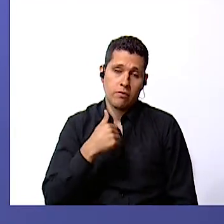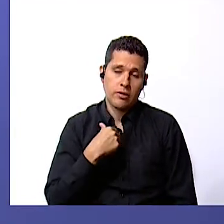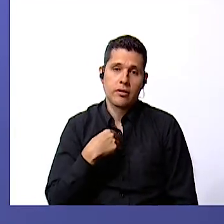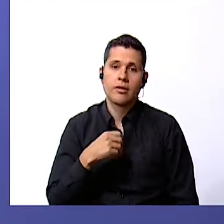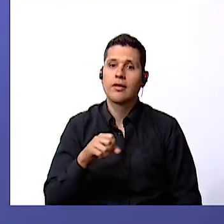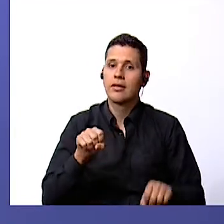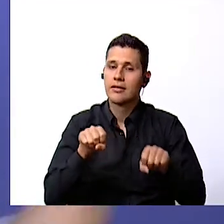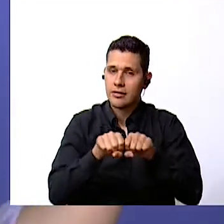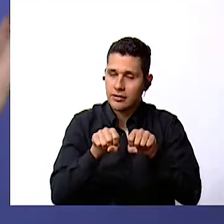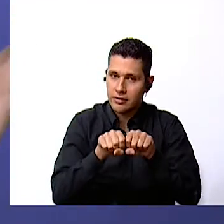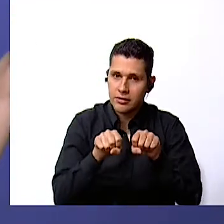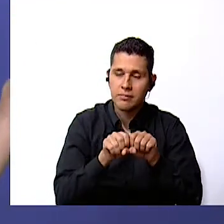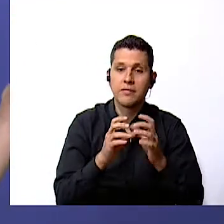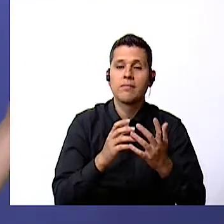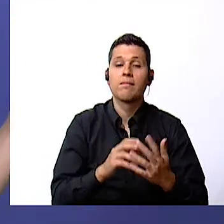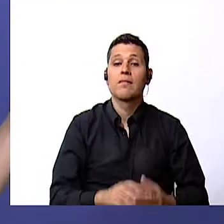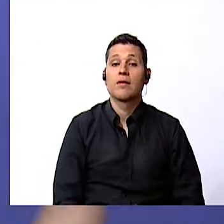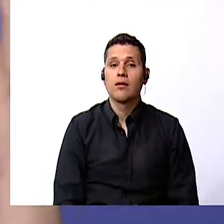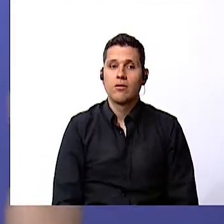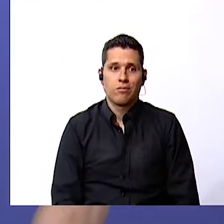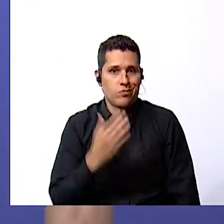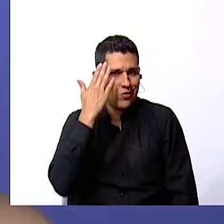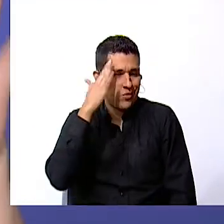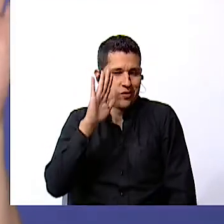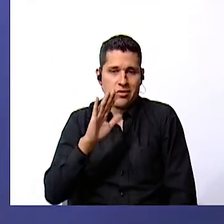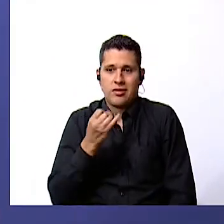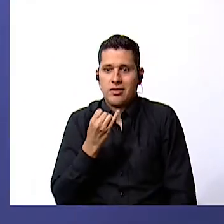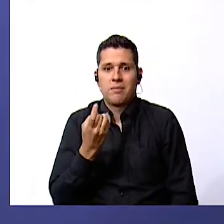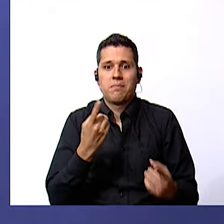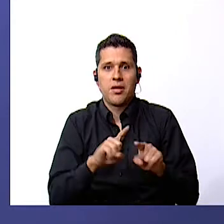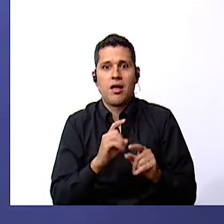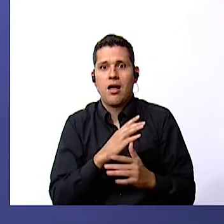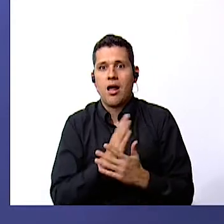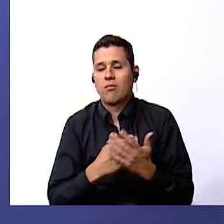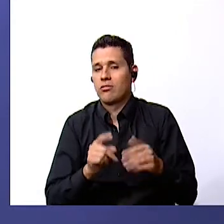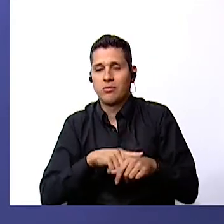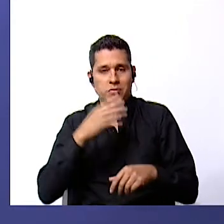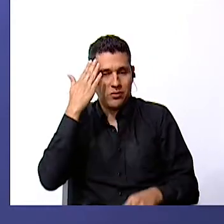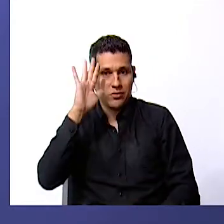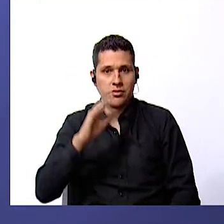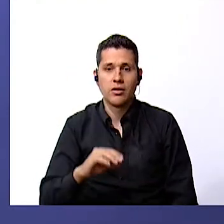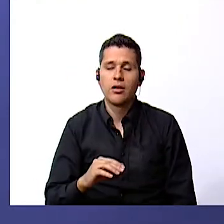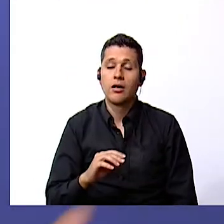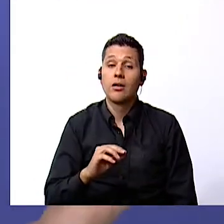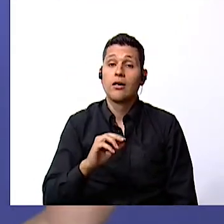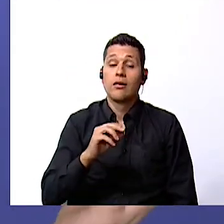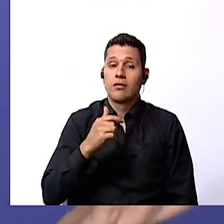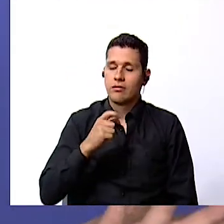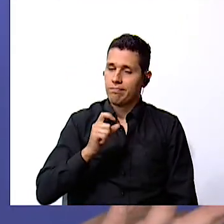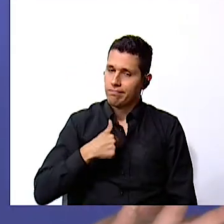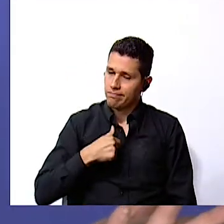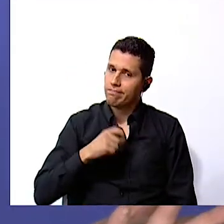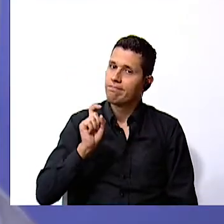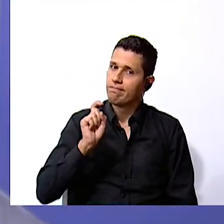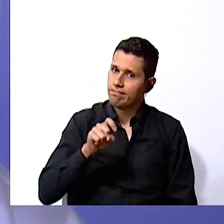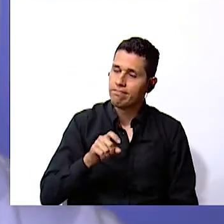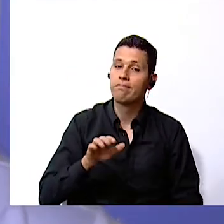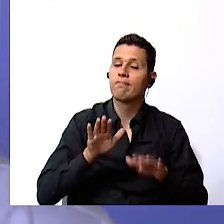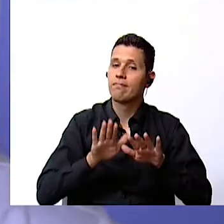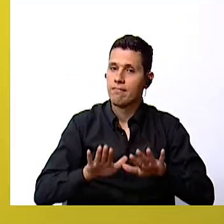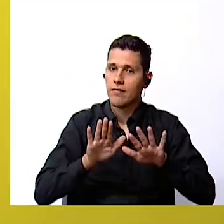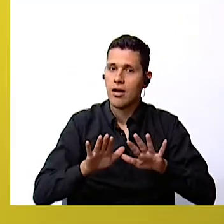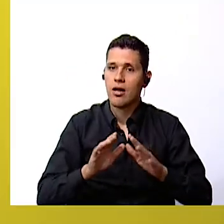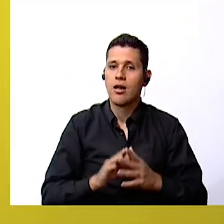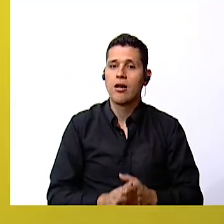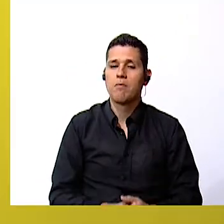beside my bed because you never know. Always keep calm and listen to a grown-up in case of an emergency. You know